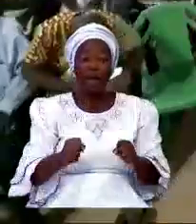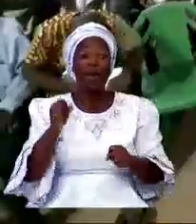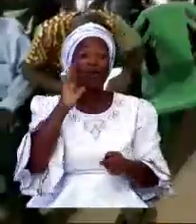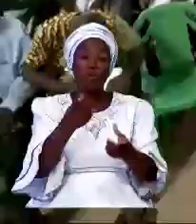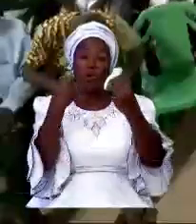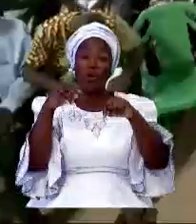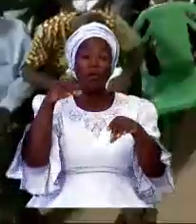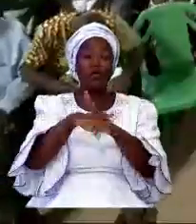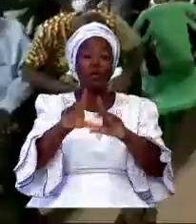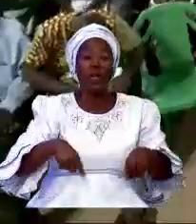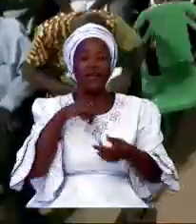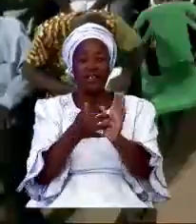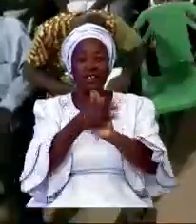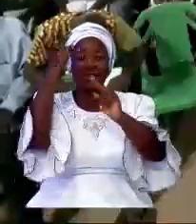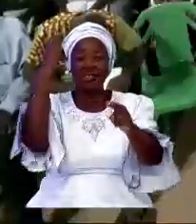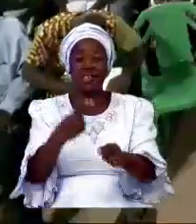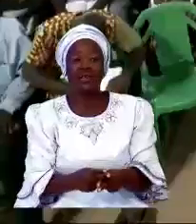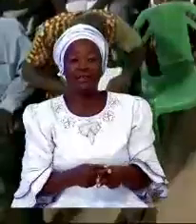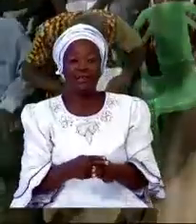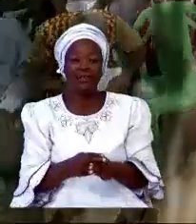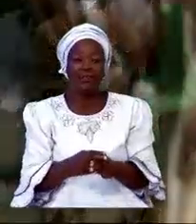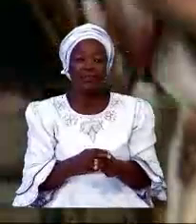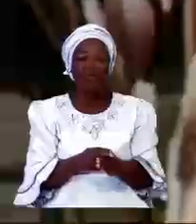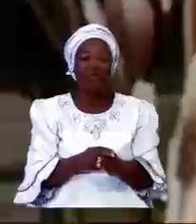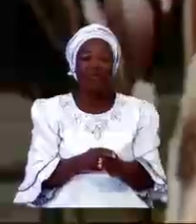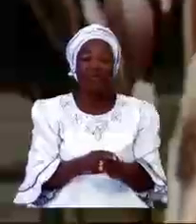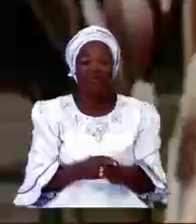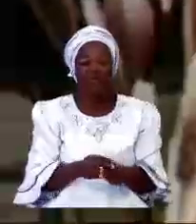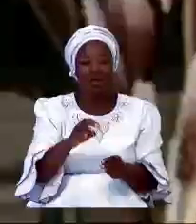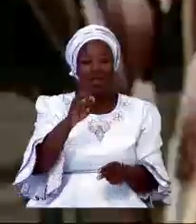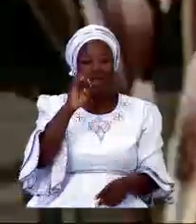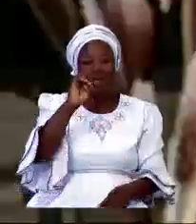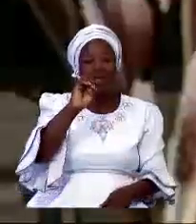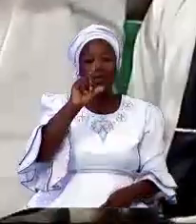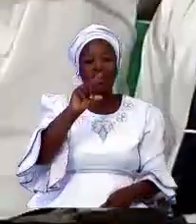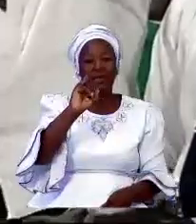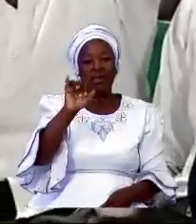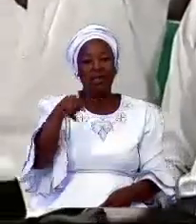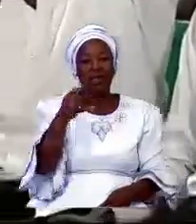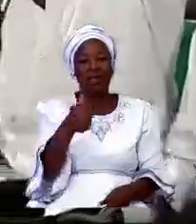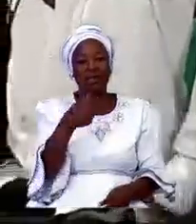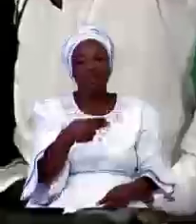Resurrection power will come into your life in Jesus' name.